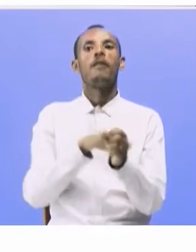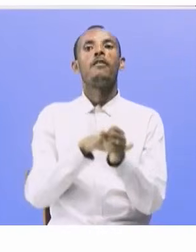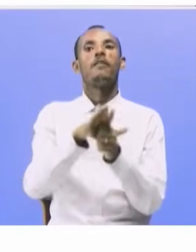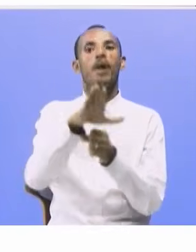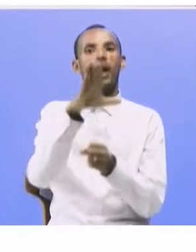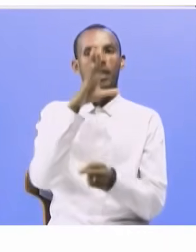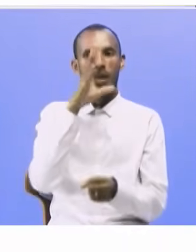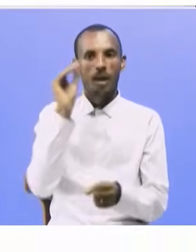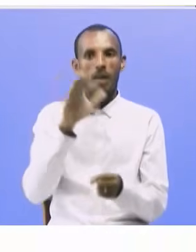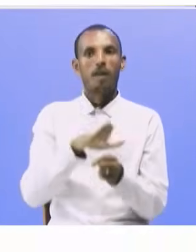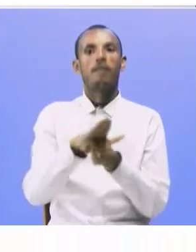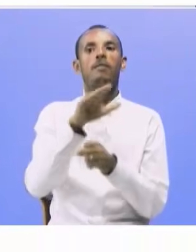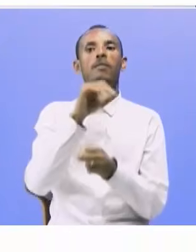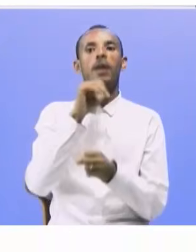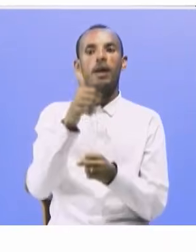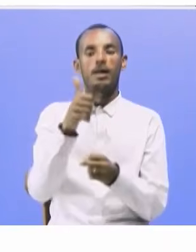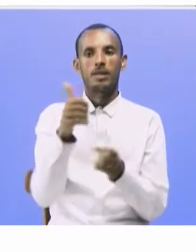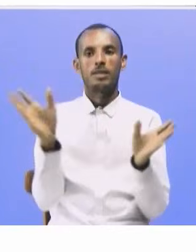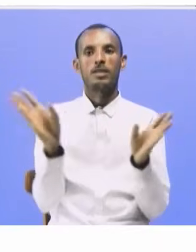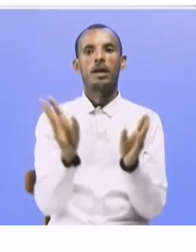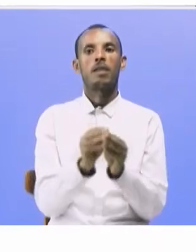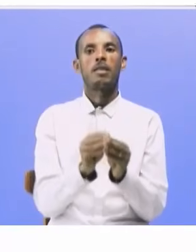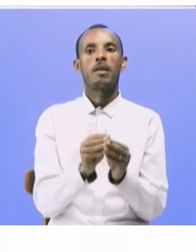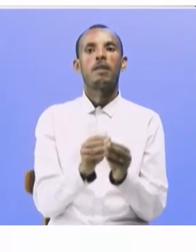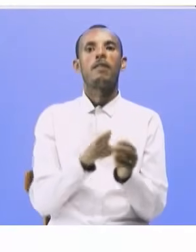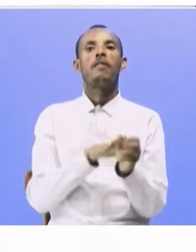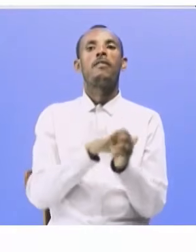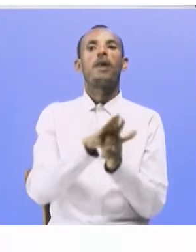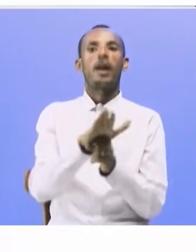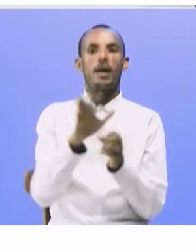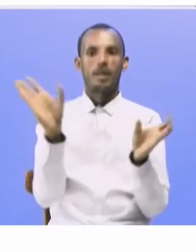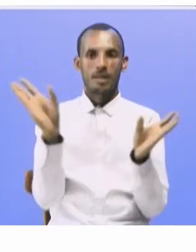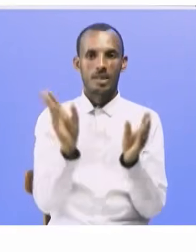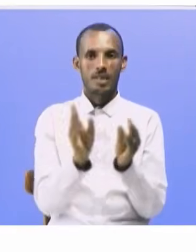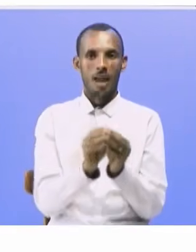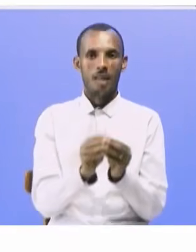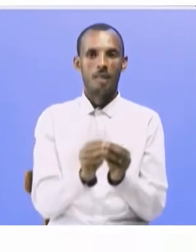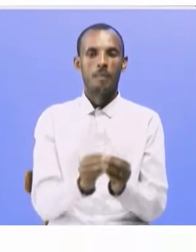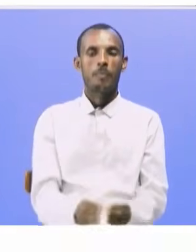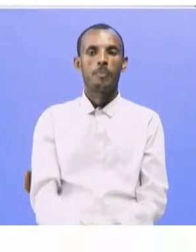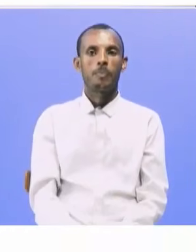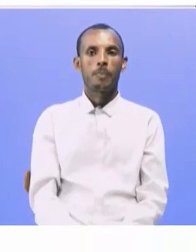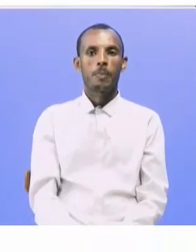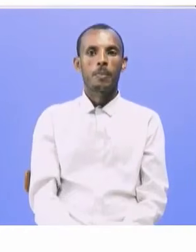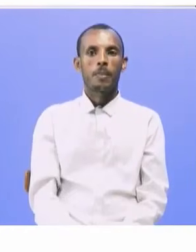infinite set. We said finite set